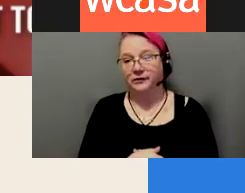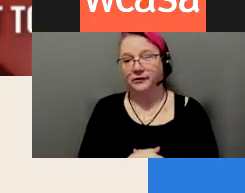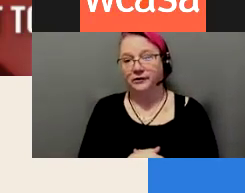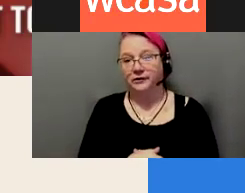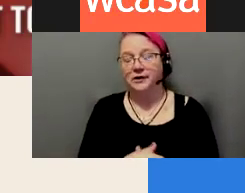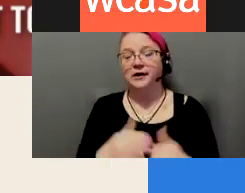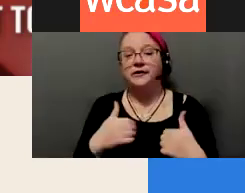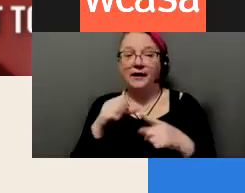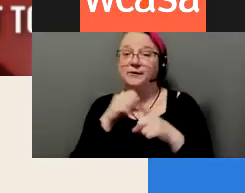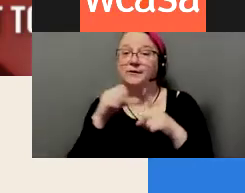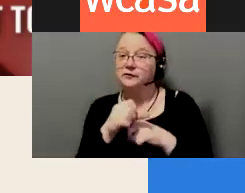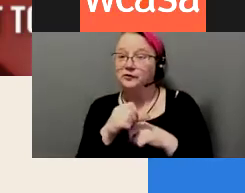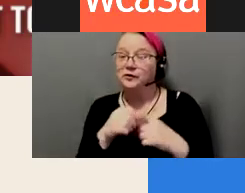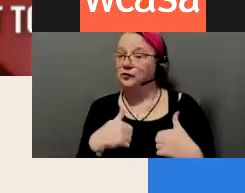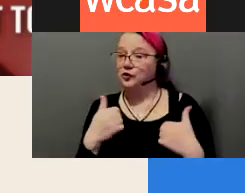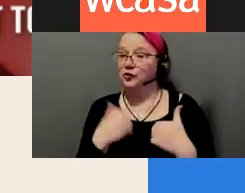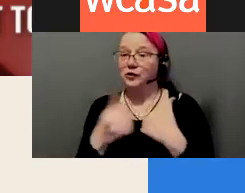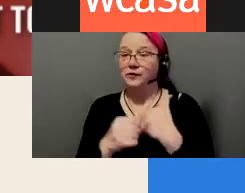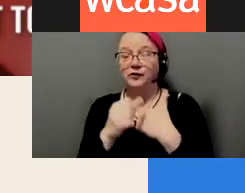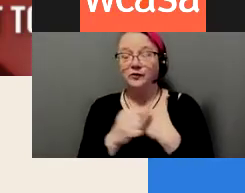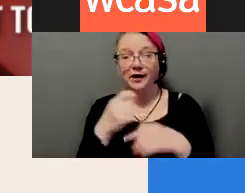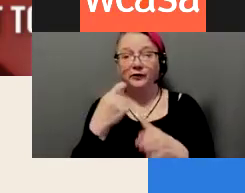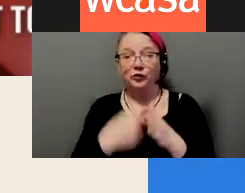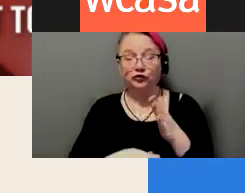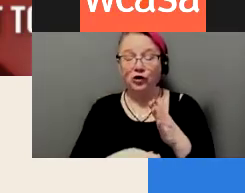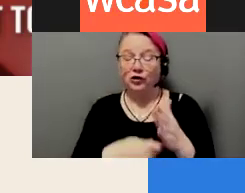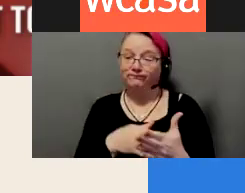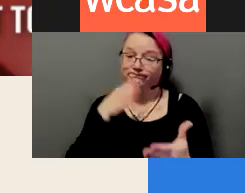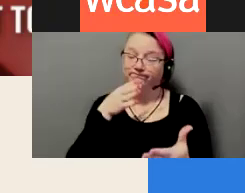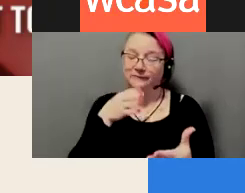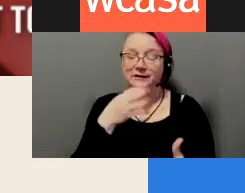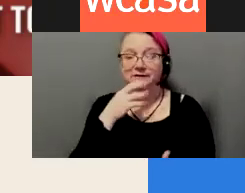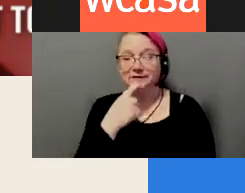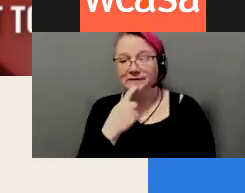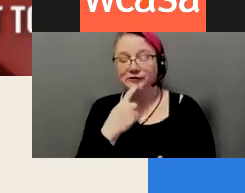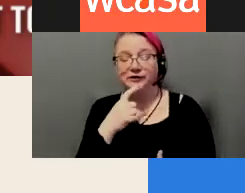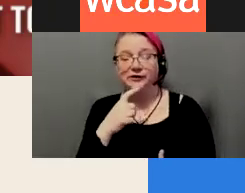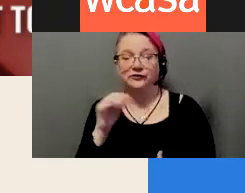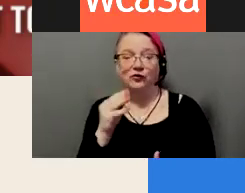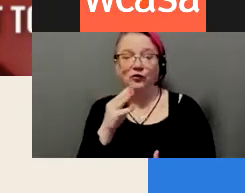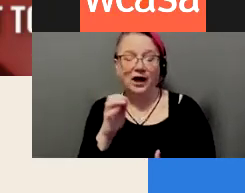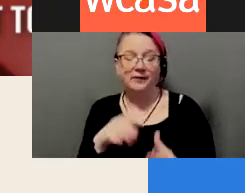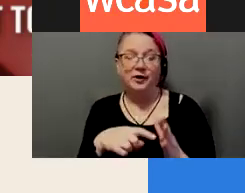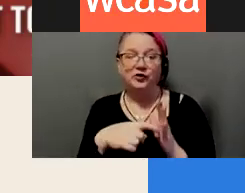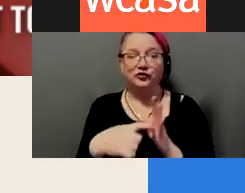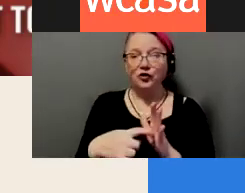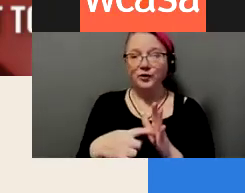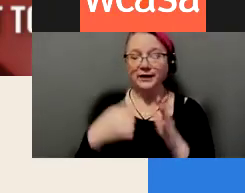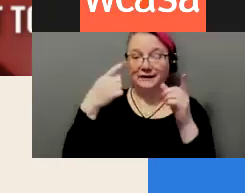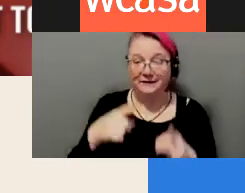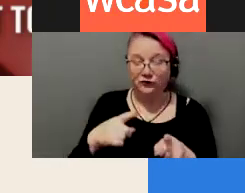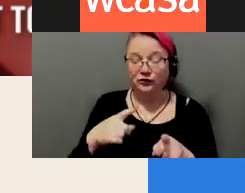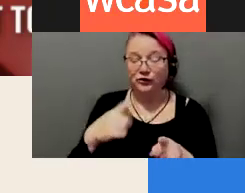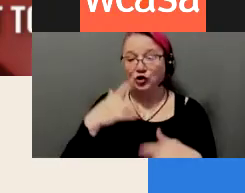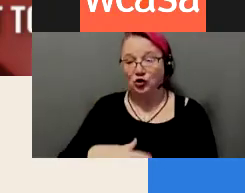been circumstances where youth have been threatened or charged with very serious crimes related to sharing nude images of themselves consensually,